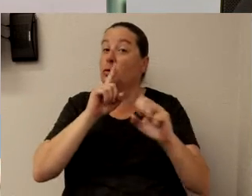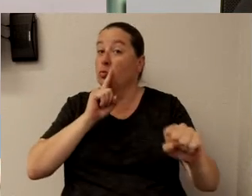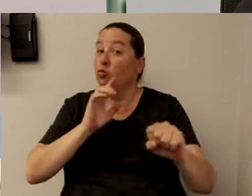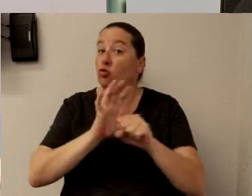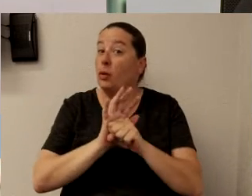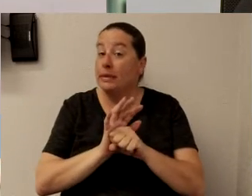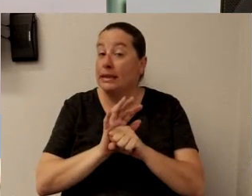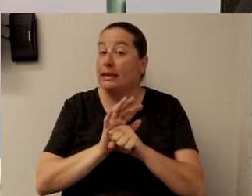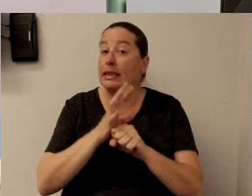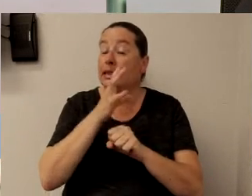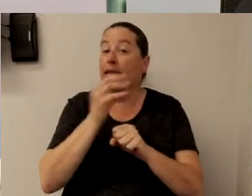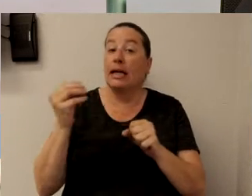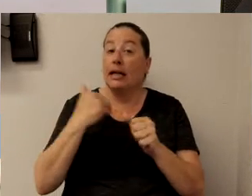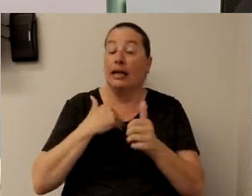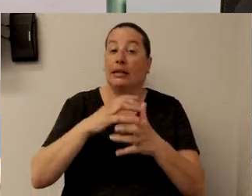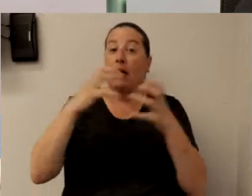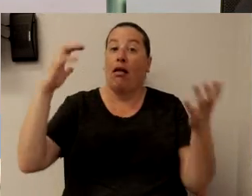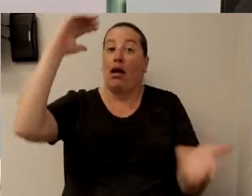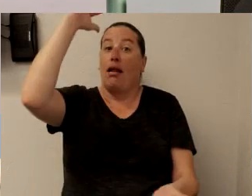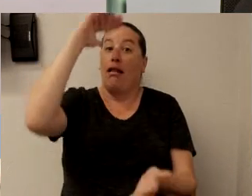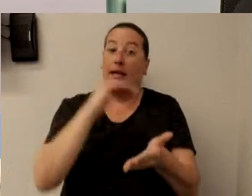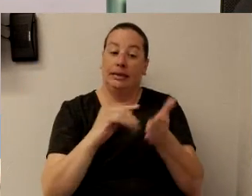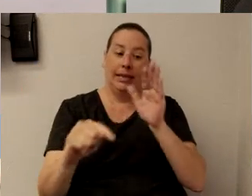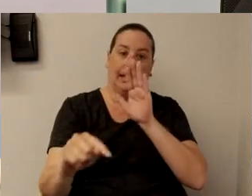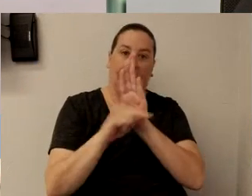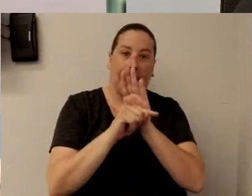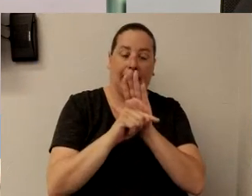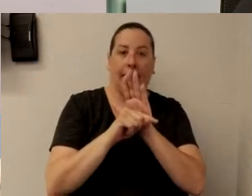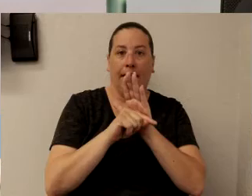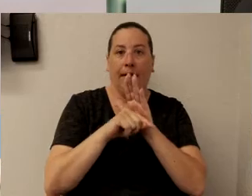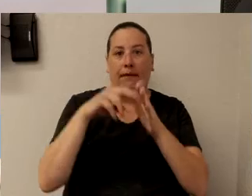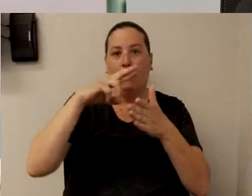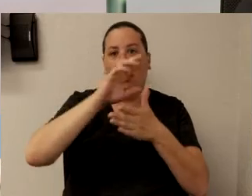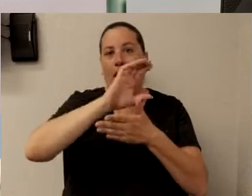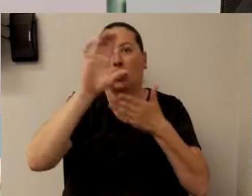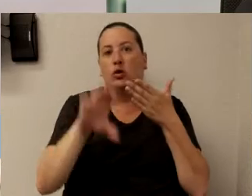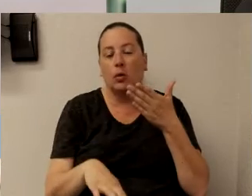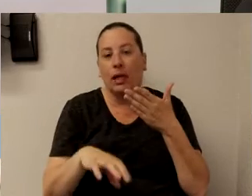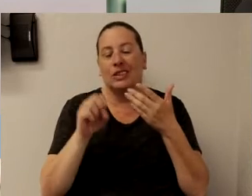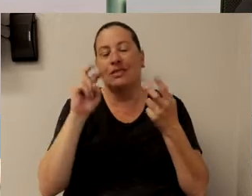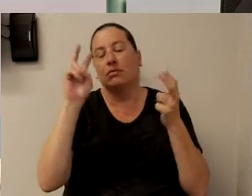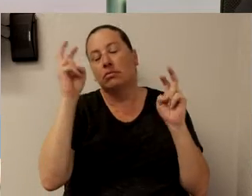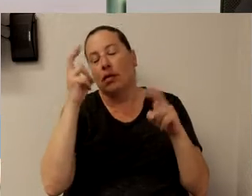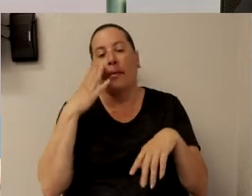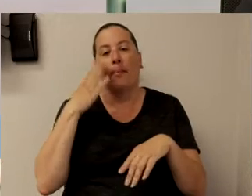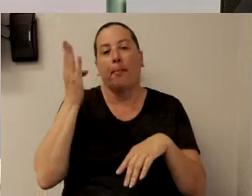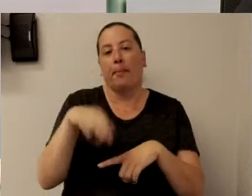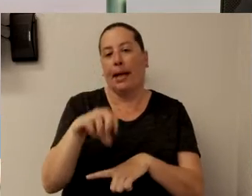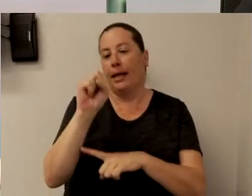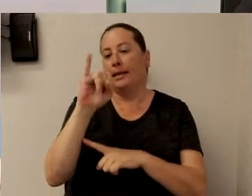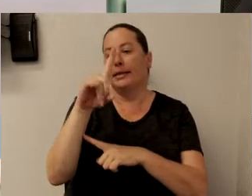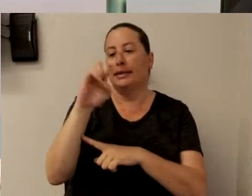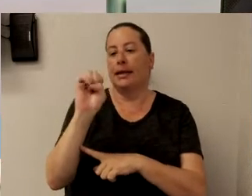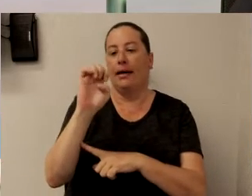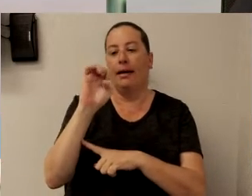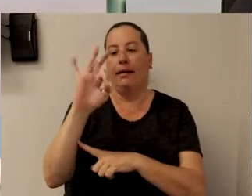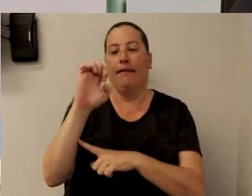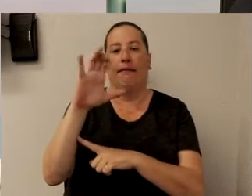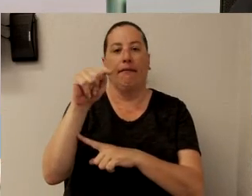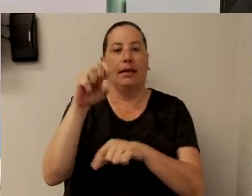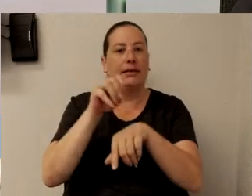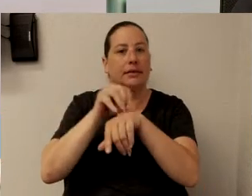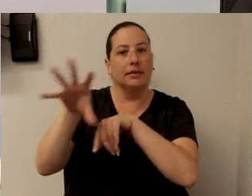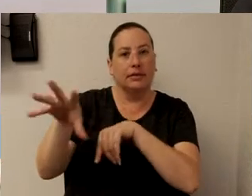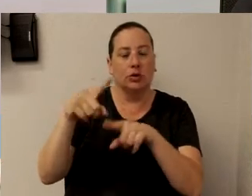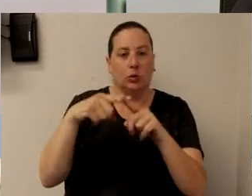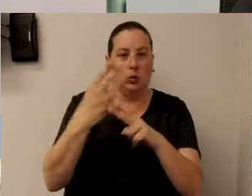less negative consequences or bad side effects to using some of the drug therapies.